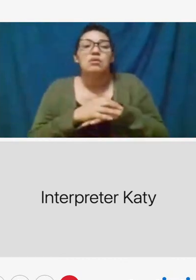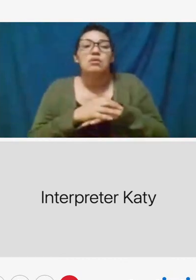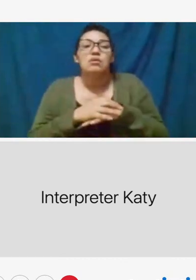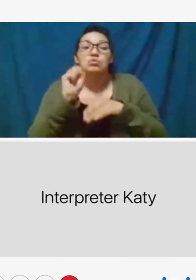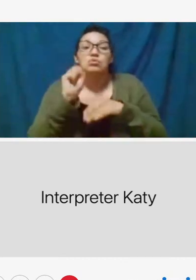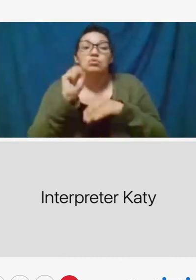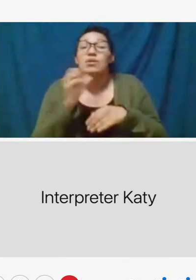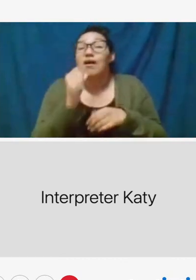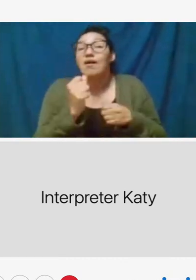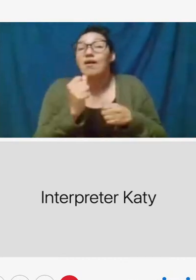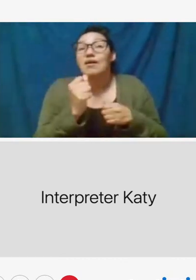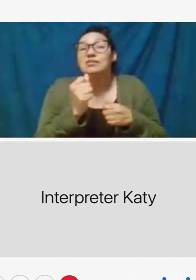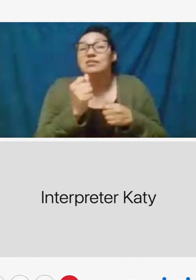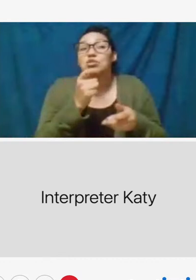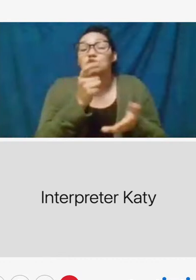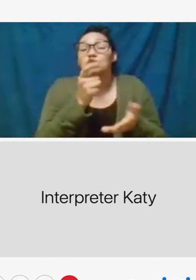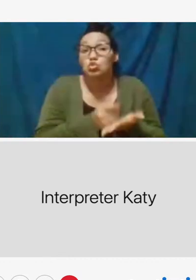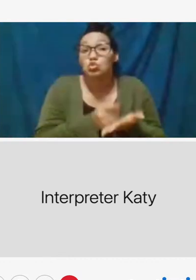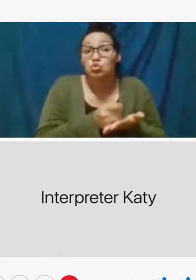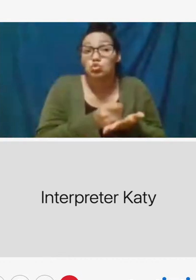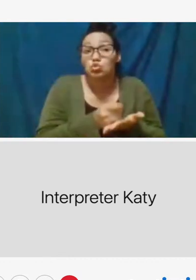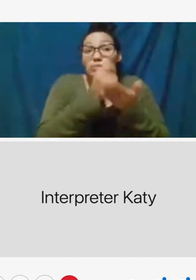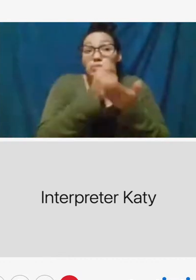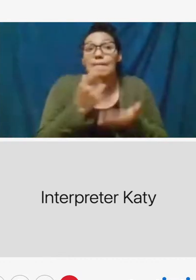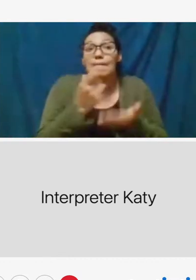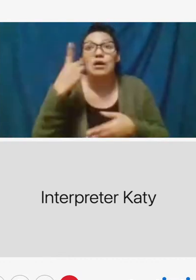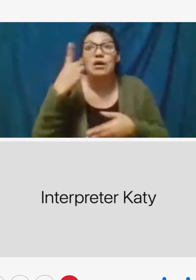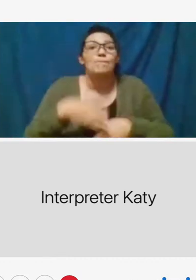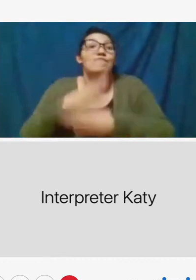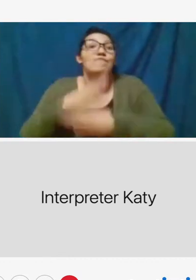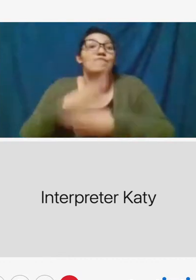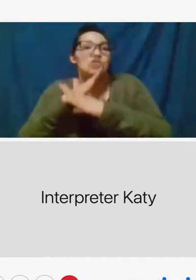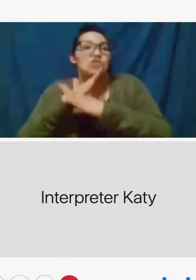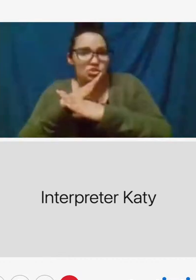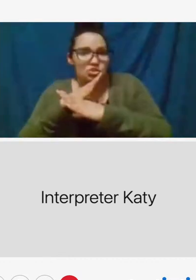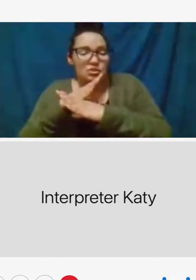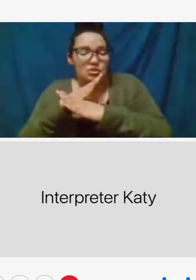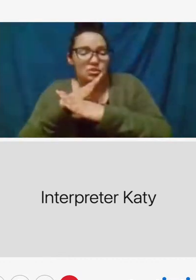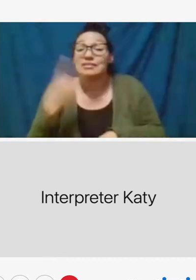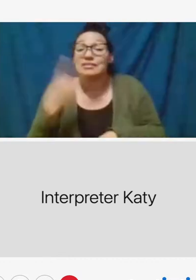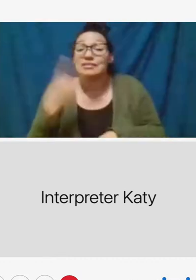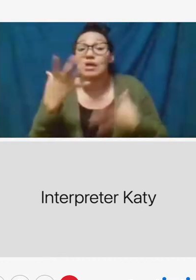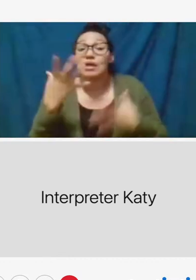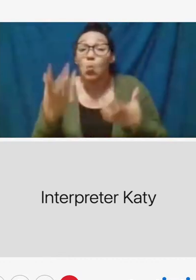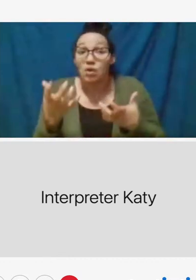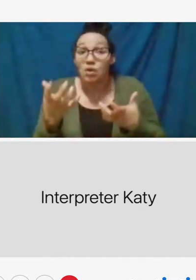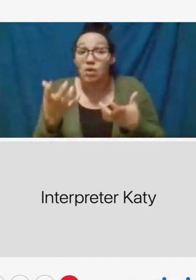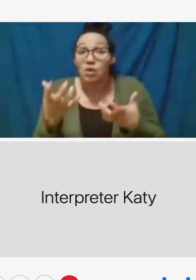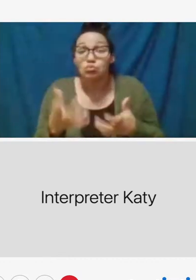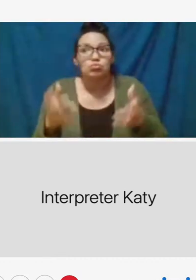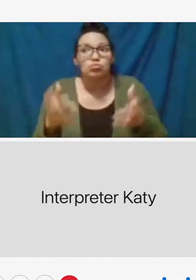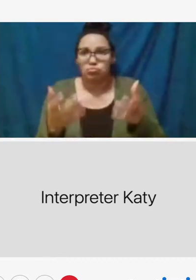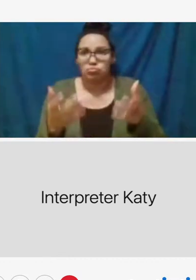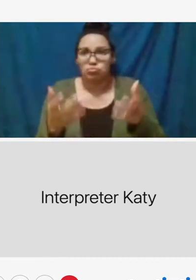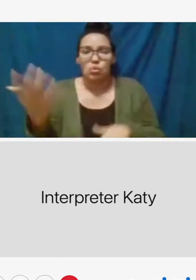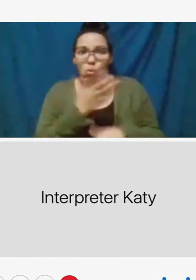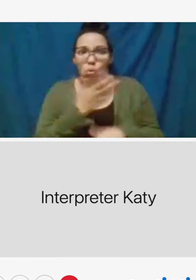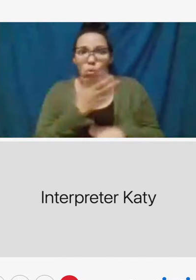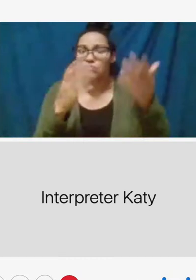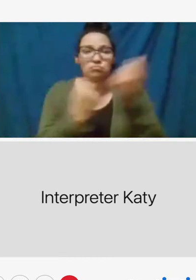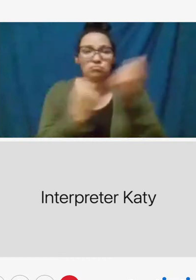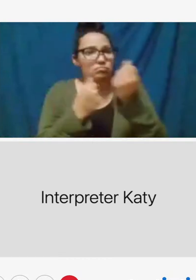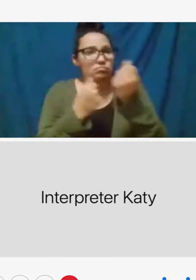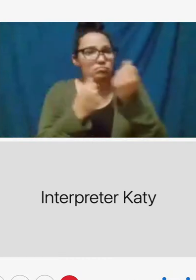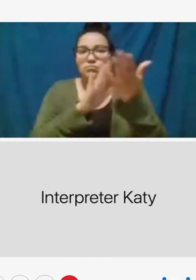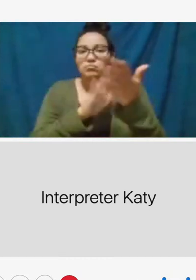do prevention around the topic of substance abuse and that is something by the way I want to Big give a big shout out to the colen high school Wellness Center for